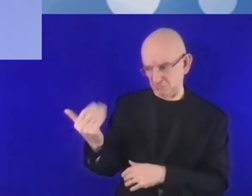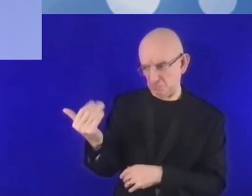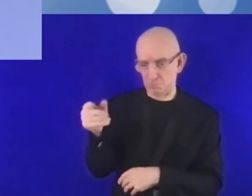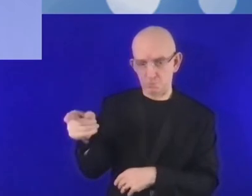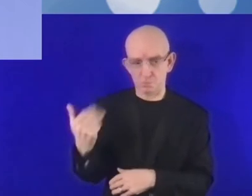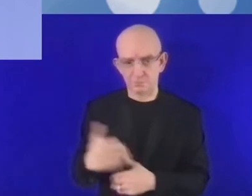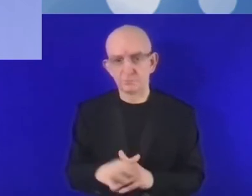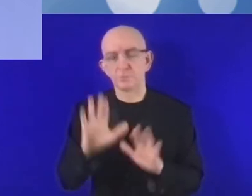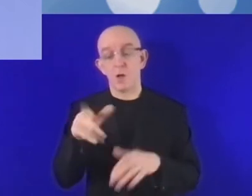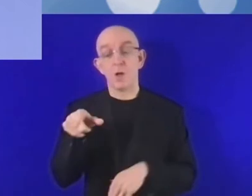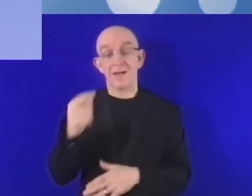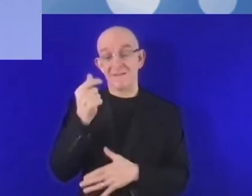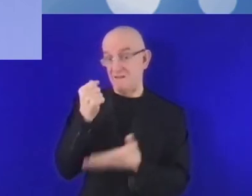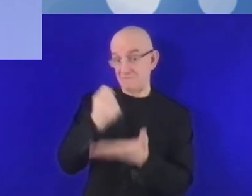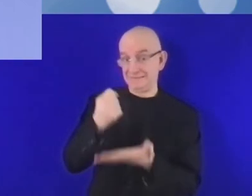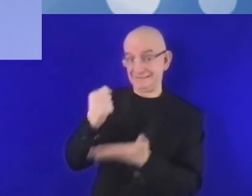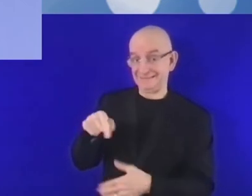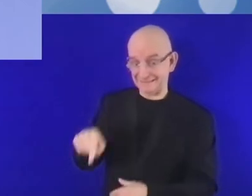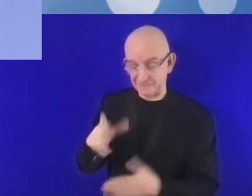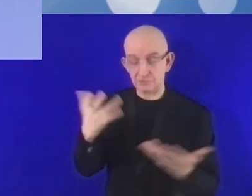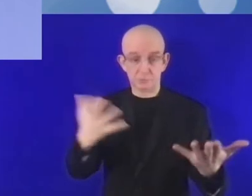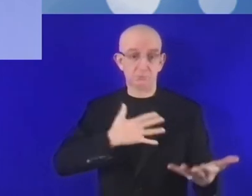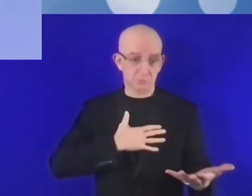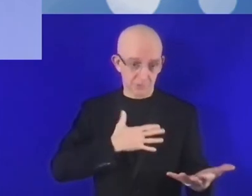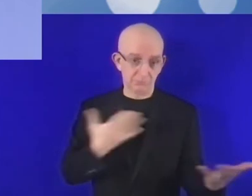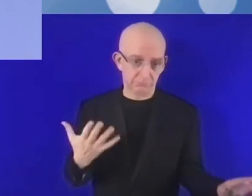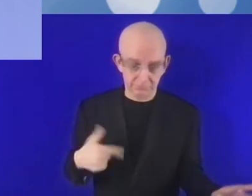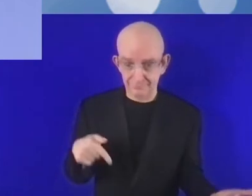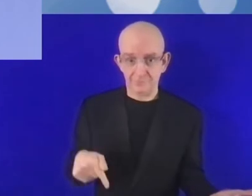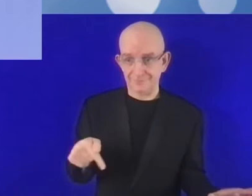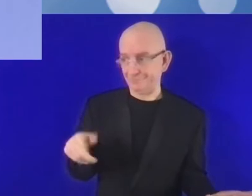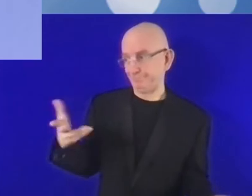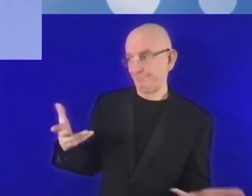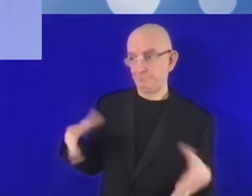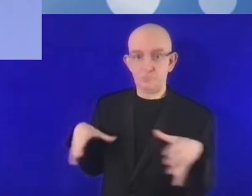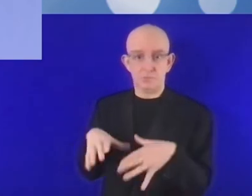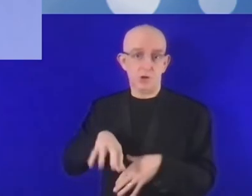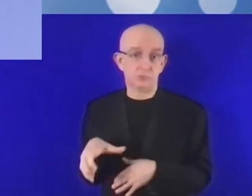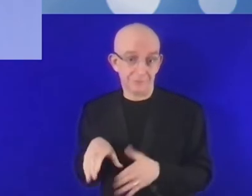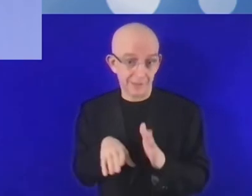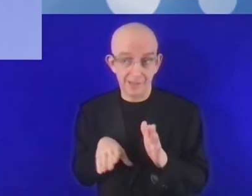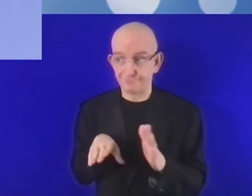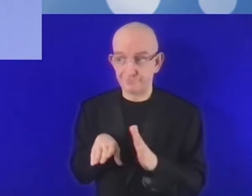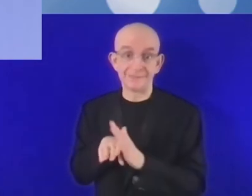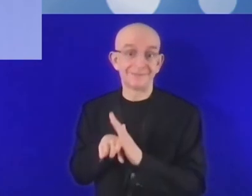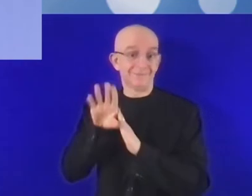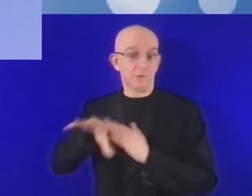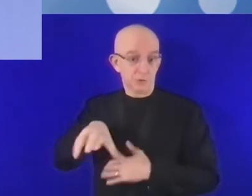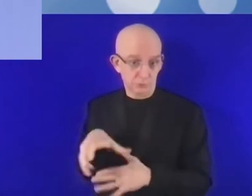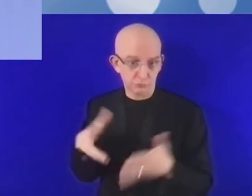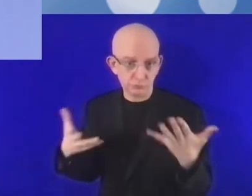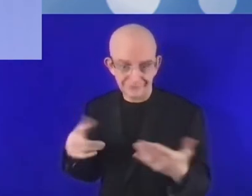country this is very interesting question so my responses would